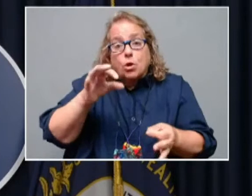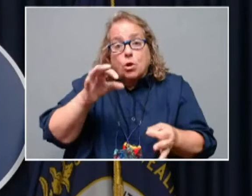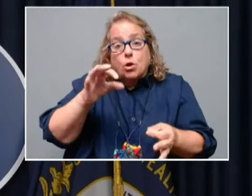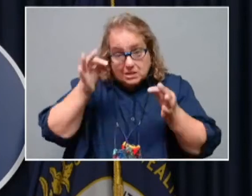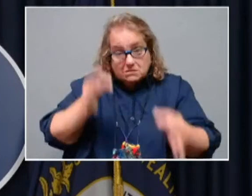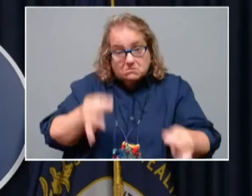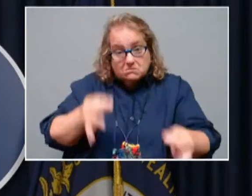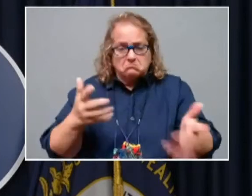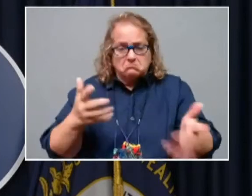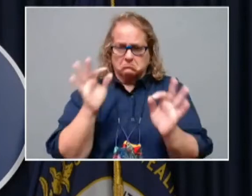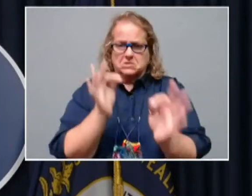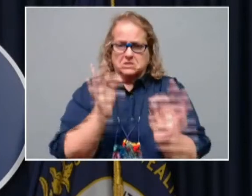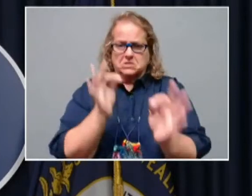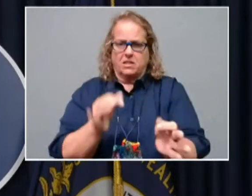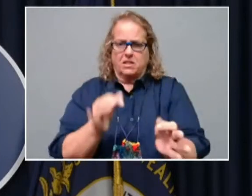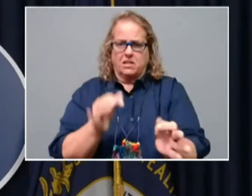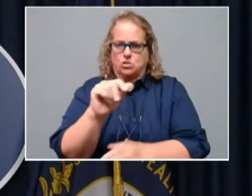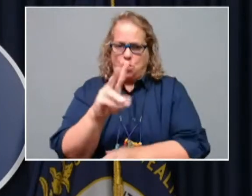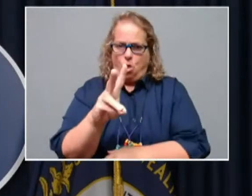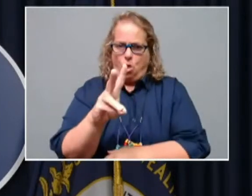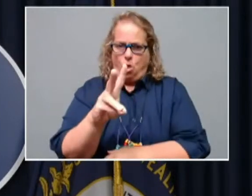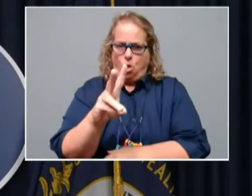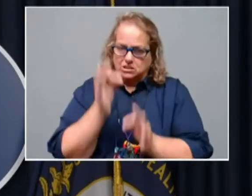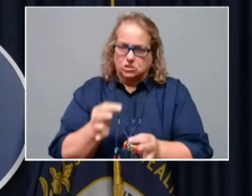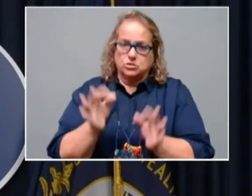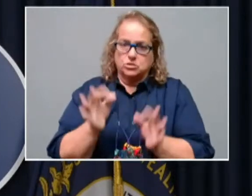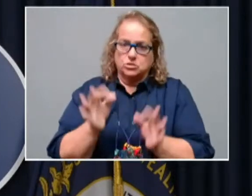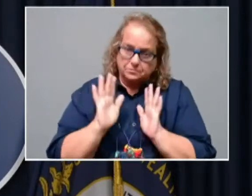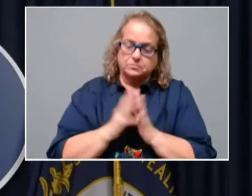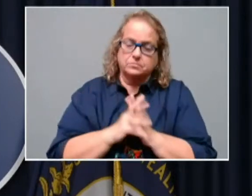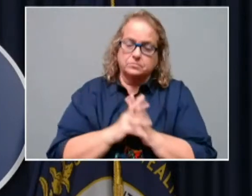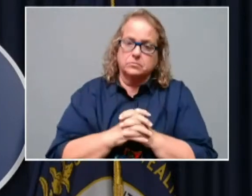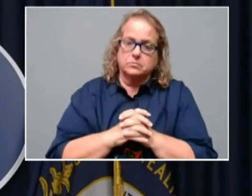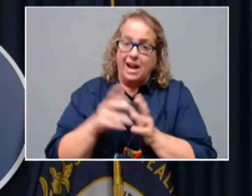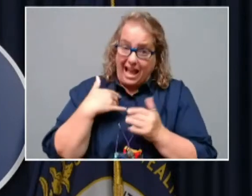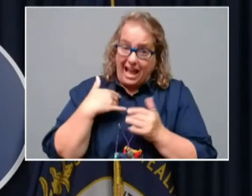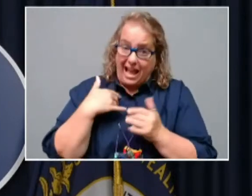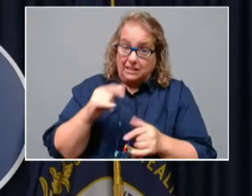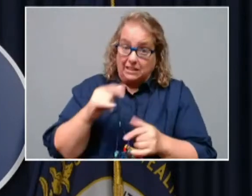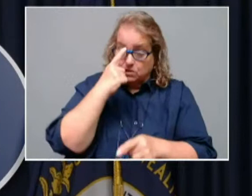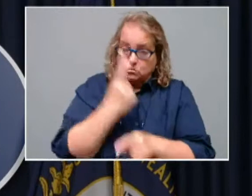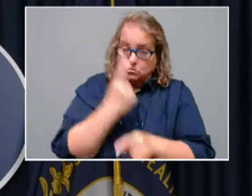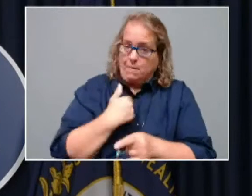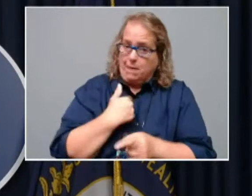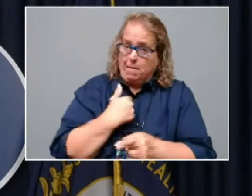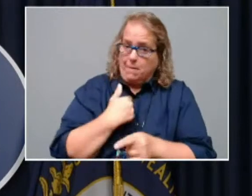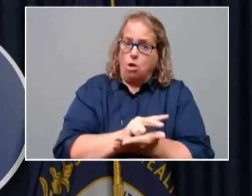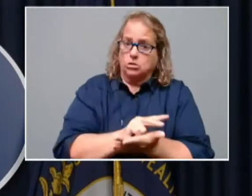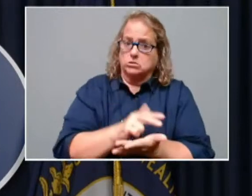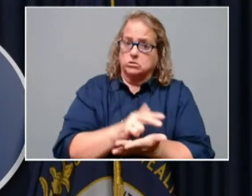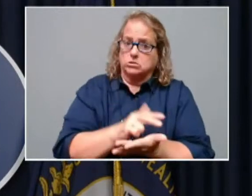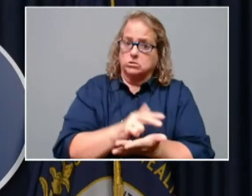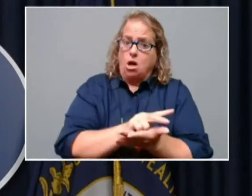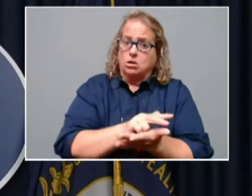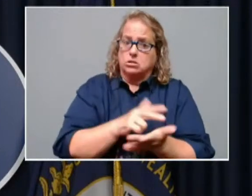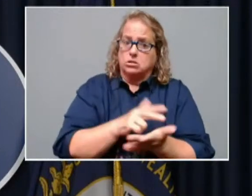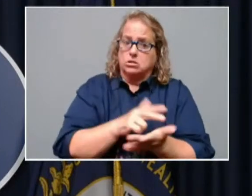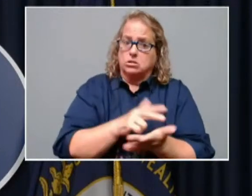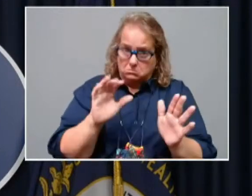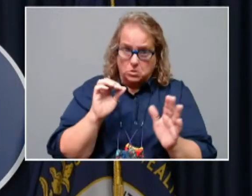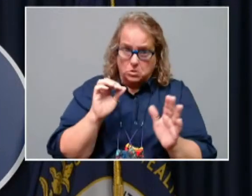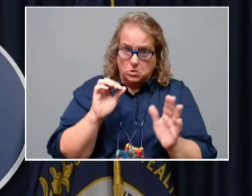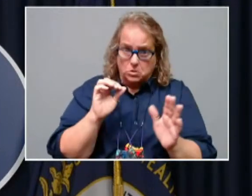that we put forth, I still think is right, but we lost. I lost. And so I'm going to do the very best I can